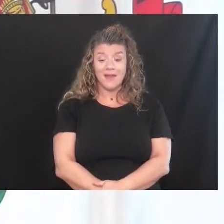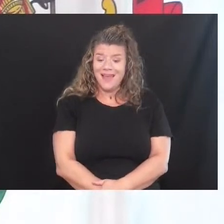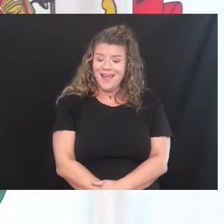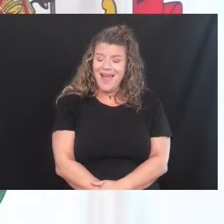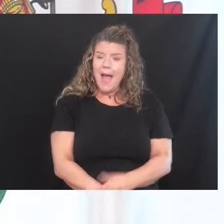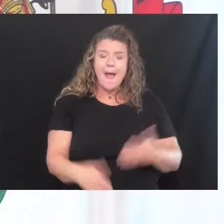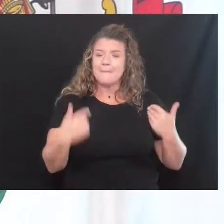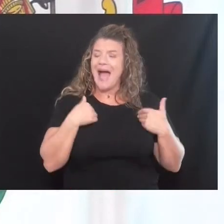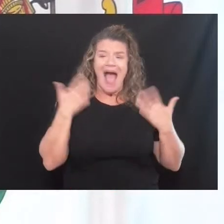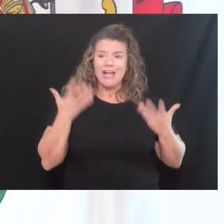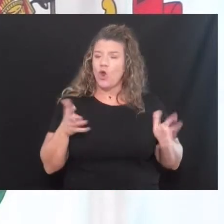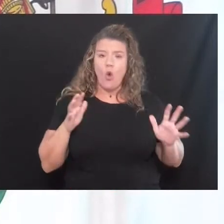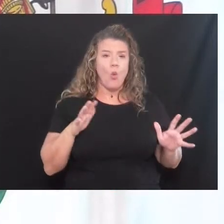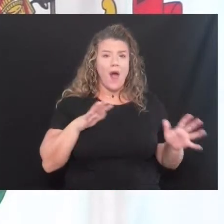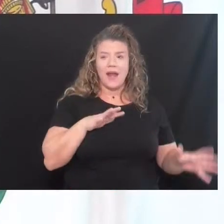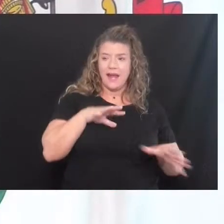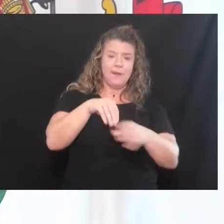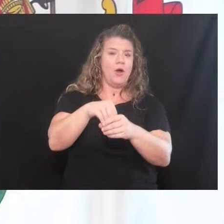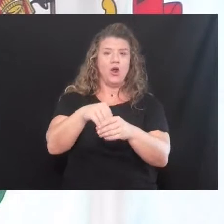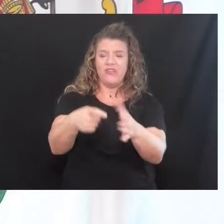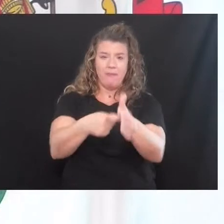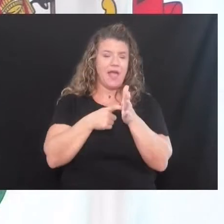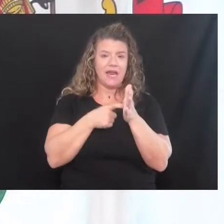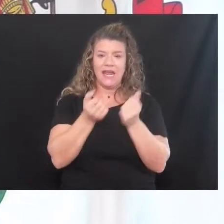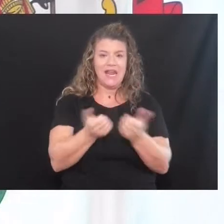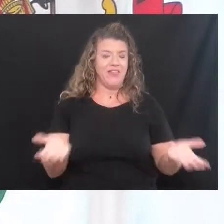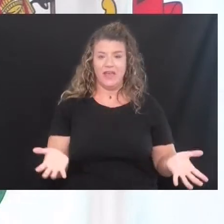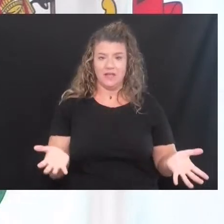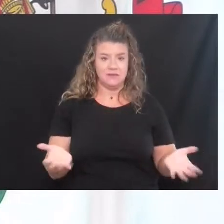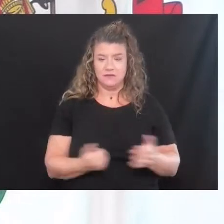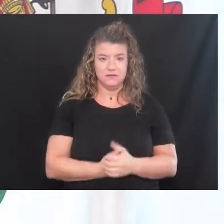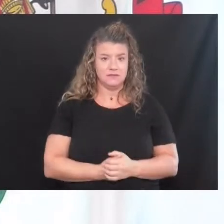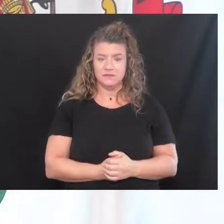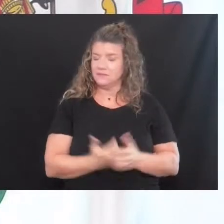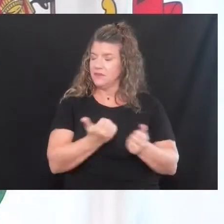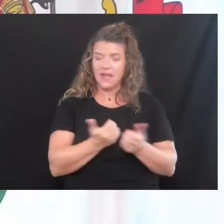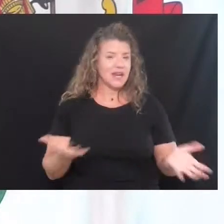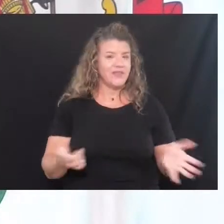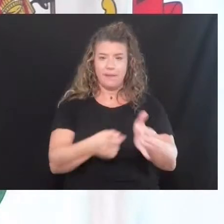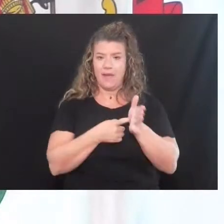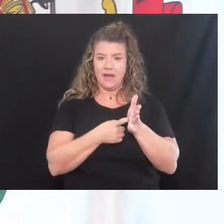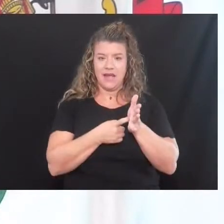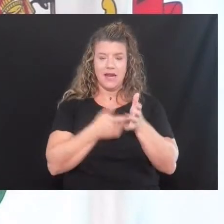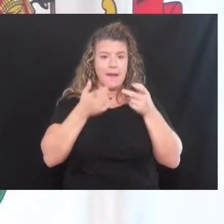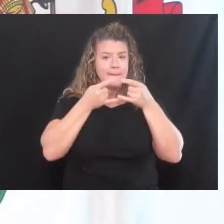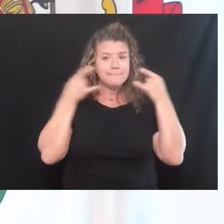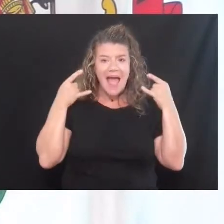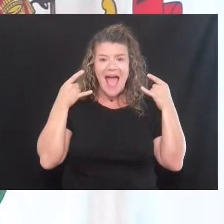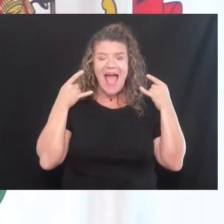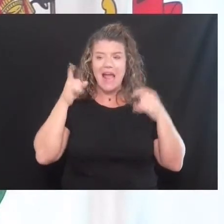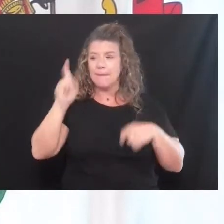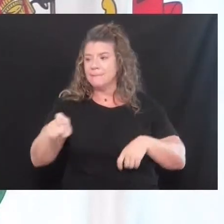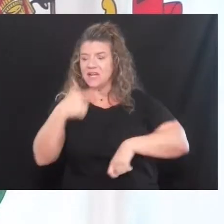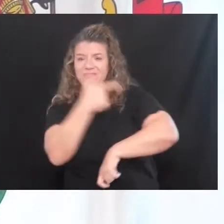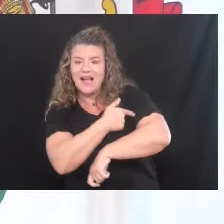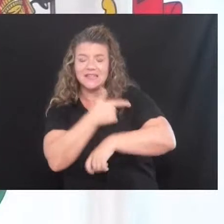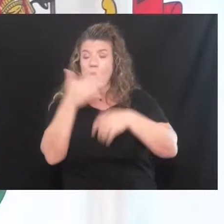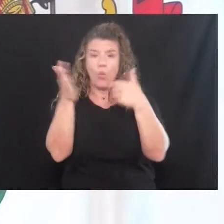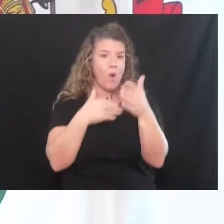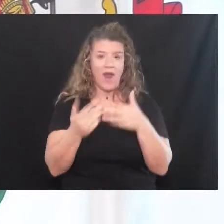don't want any part of mandating anything, anything whatsoever. Mask, got to be vaccinated, whatever it